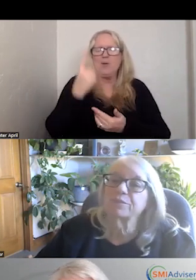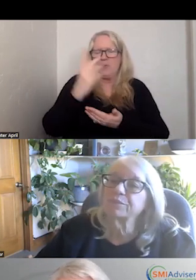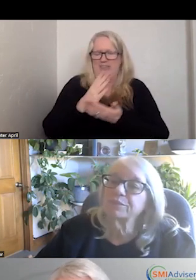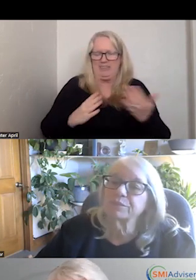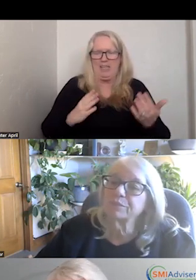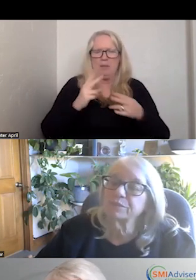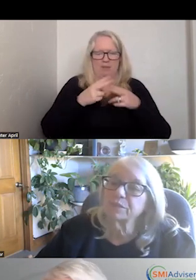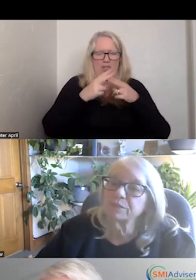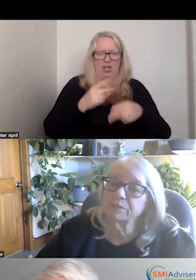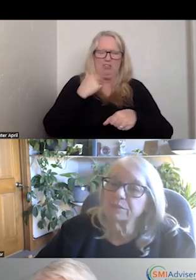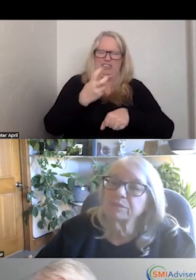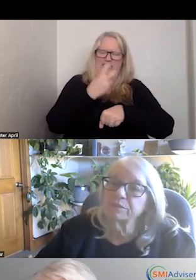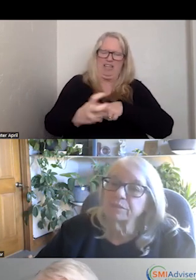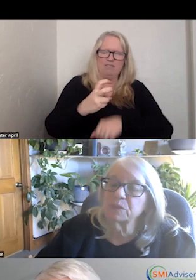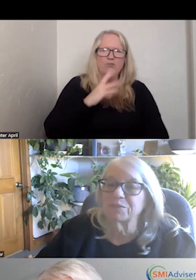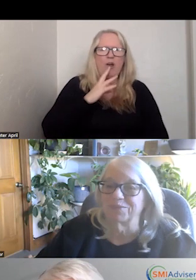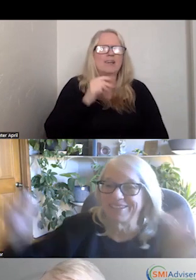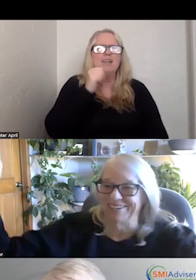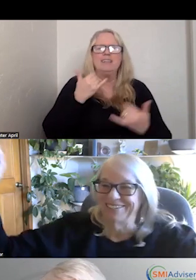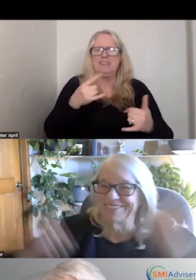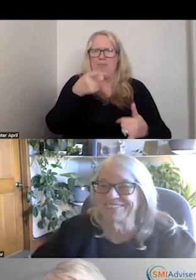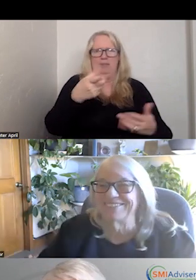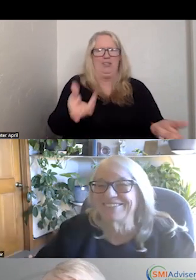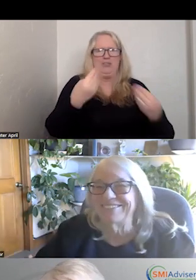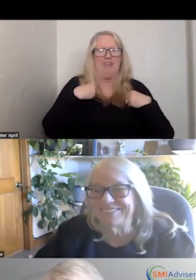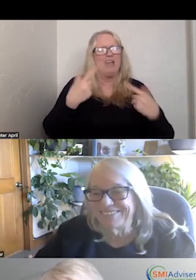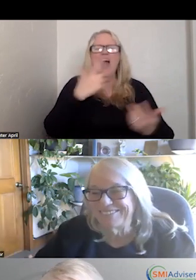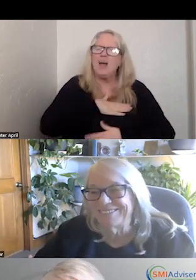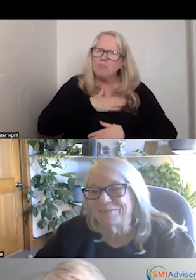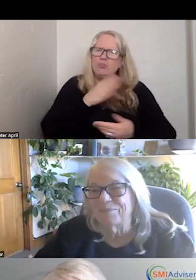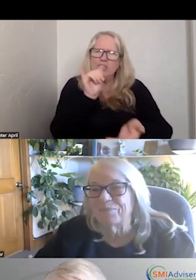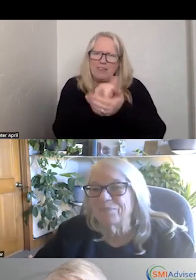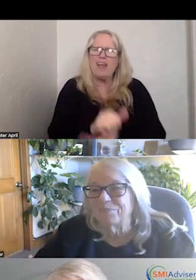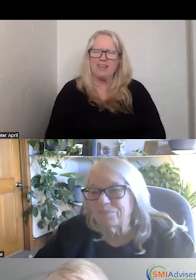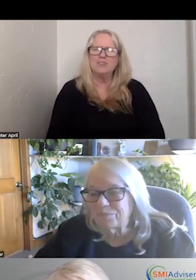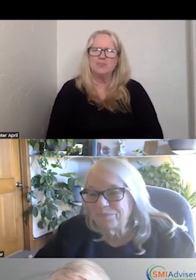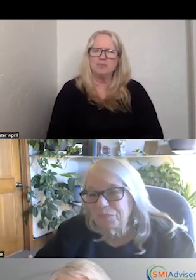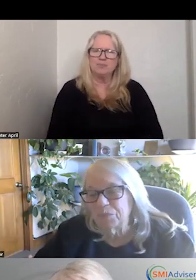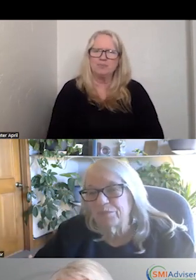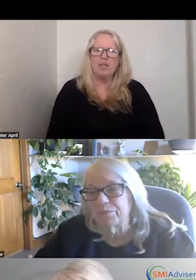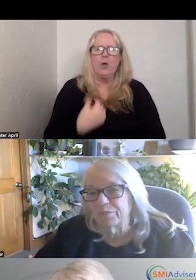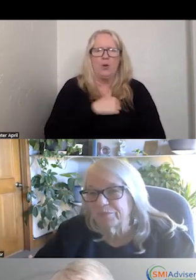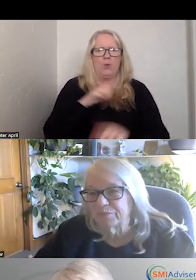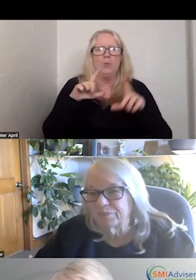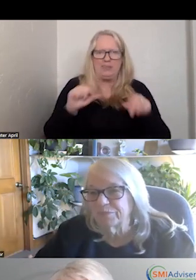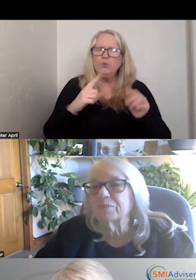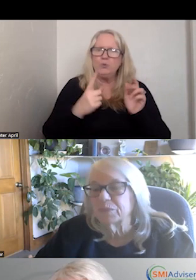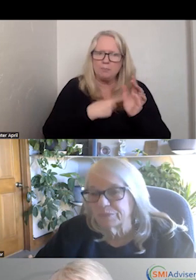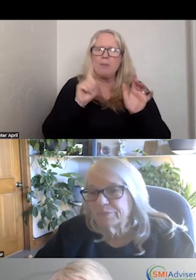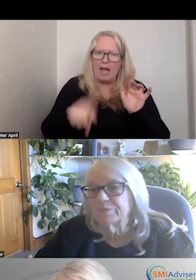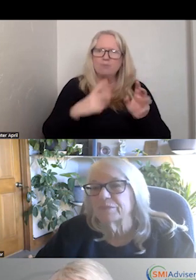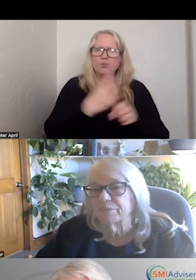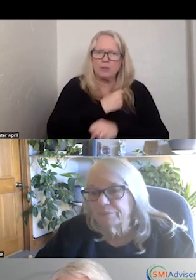this called Tough Talk. We don't have it today, but you gave it to us, and I appreciate that. And we do have to get mad sometimes and